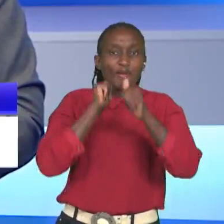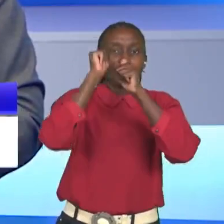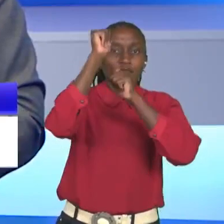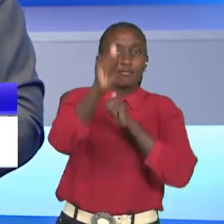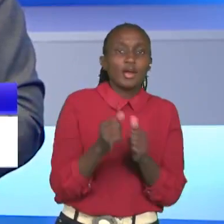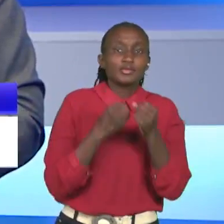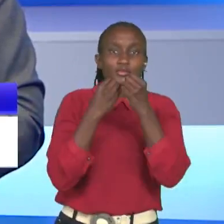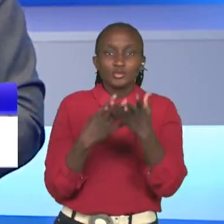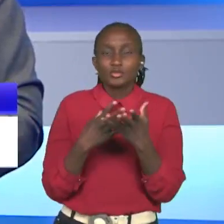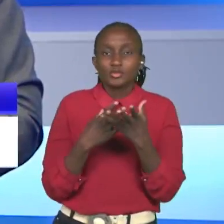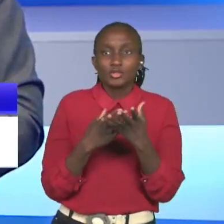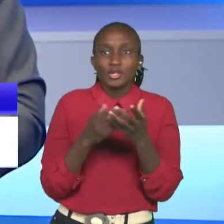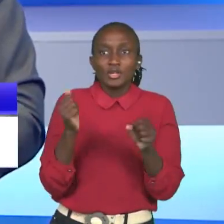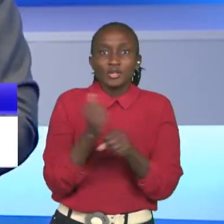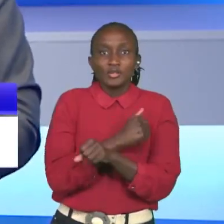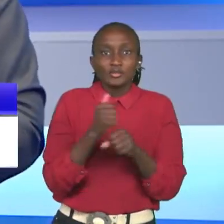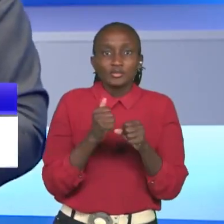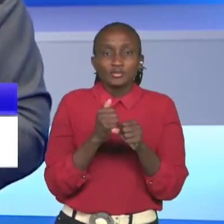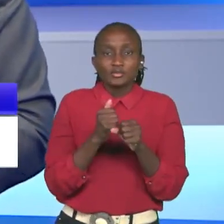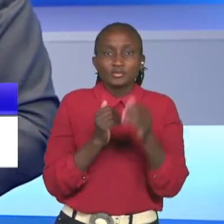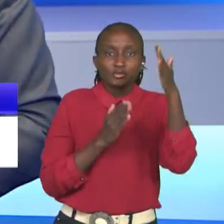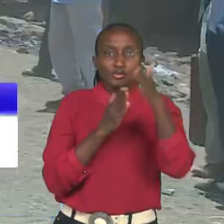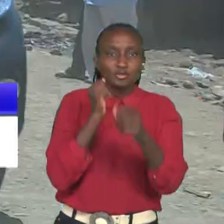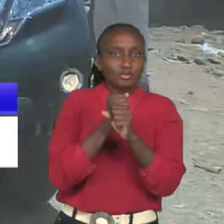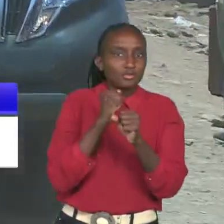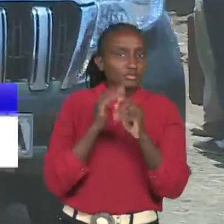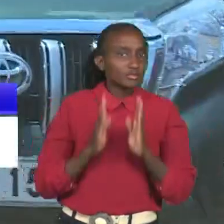that most of them are not top performers.